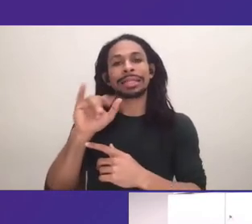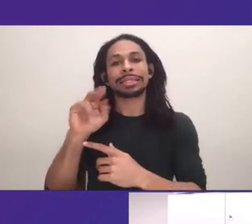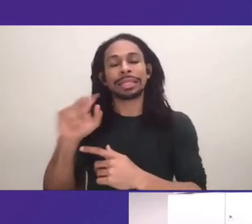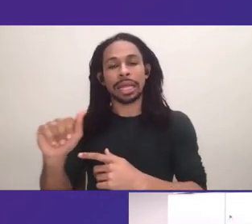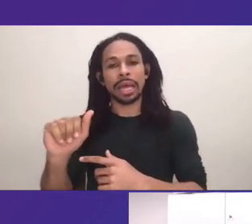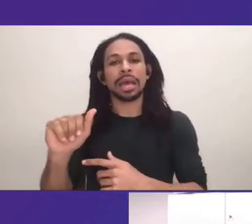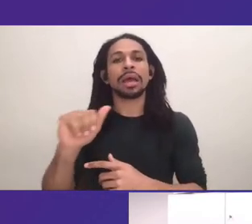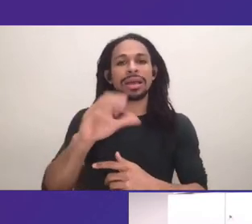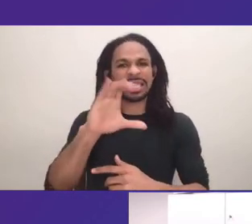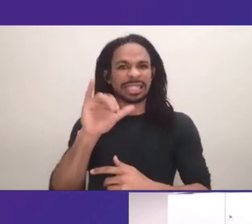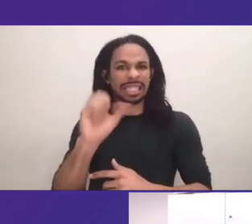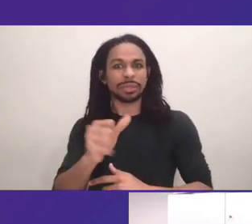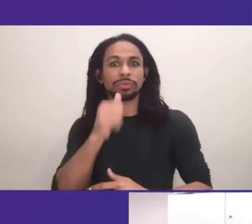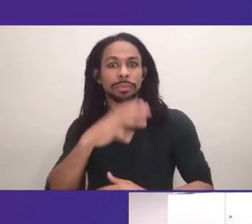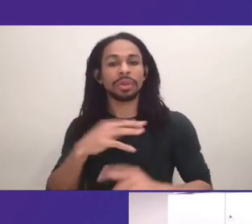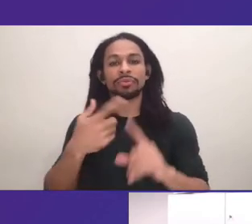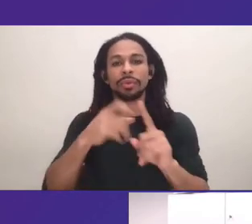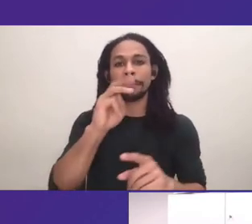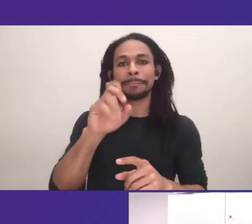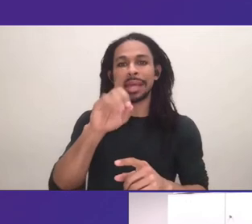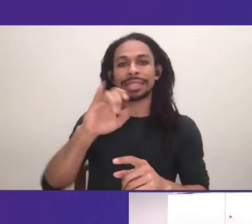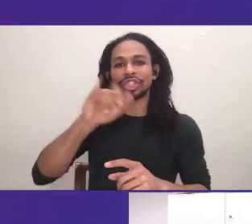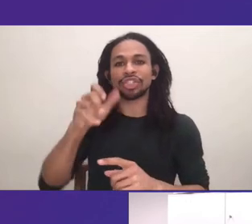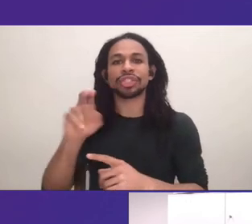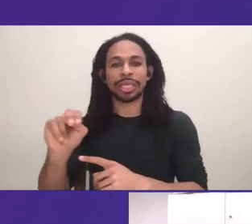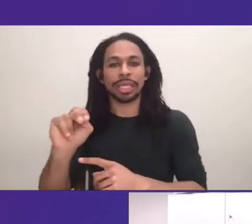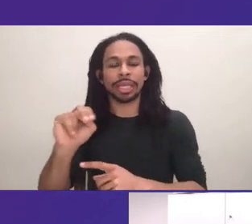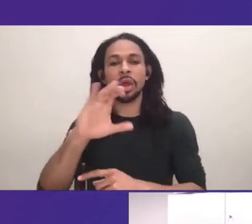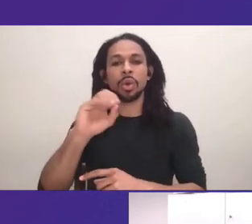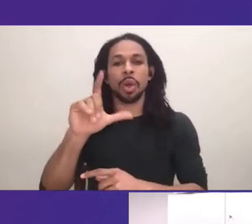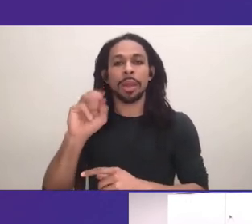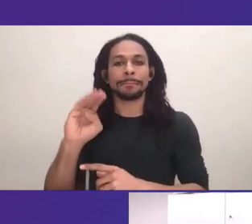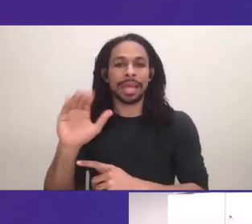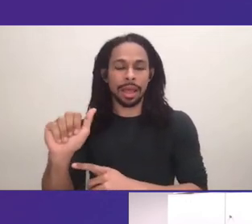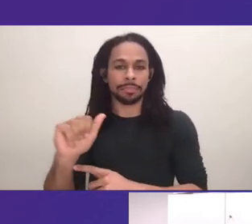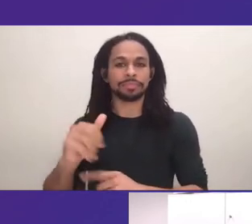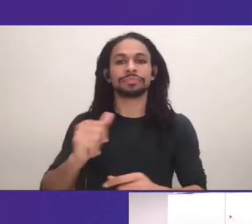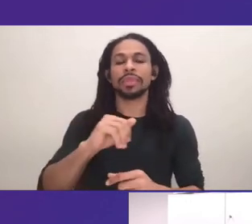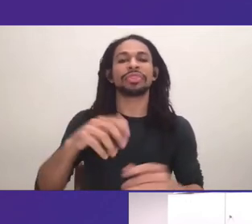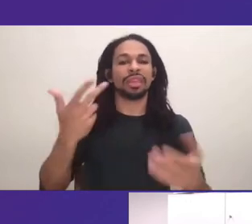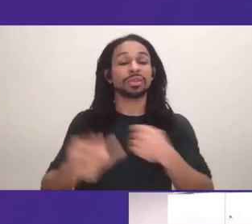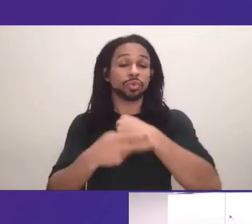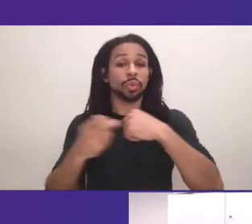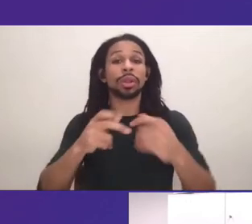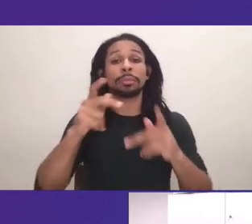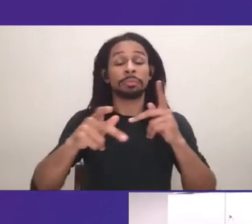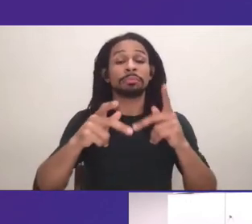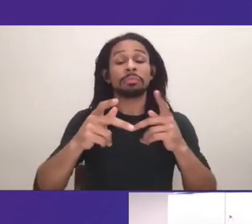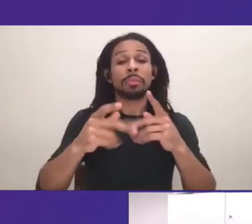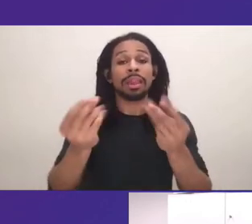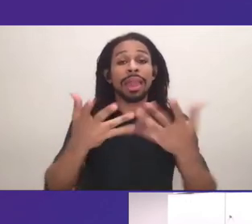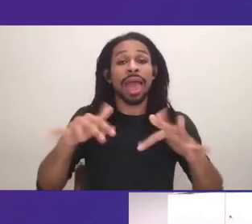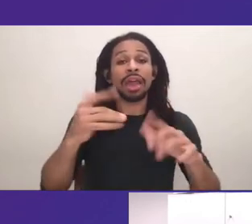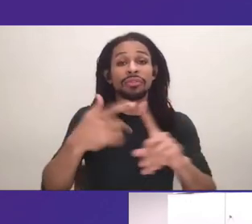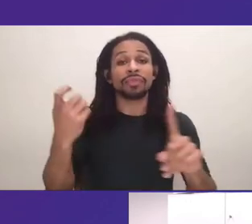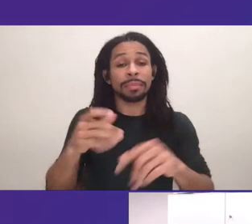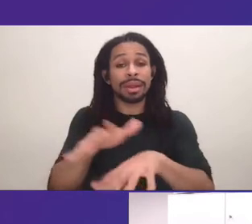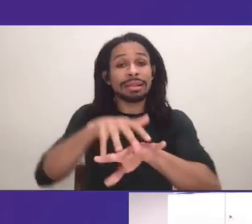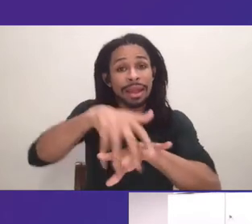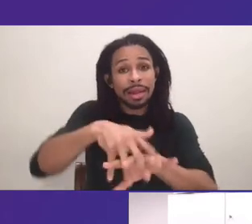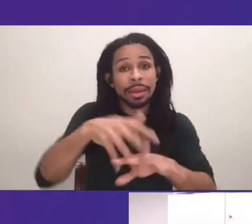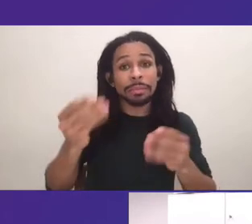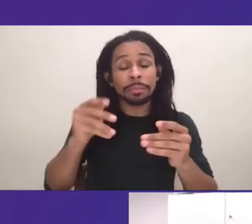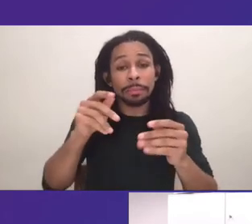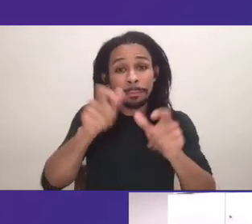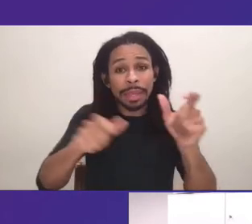originally from Medellin, Colombia, the unceded territory of the Nutabes people, currently home to Embera